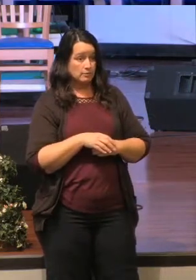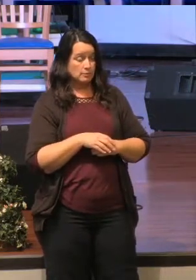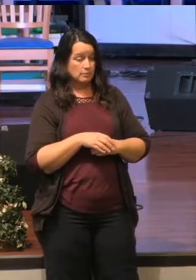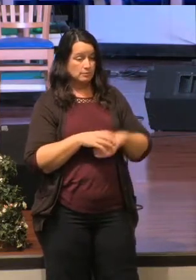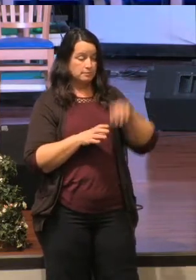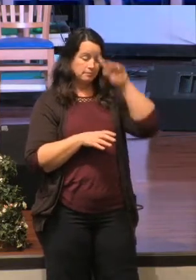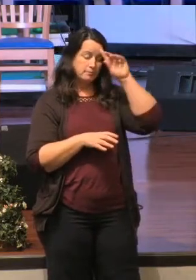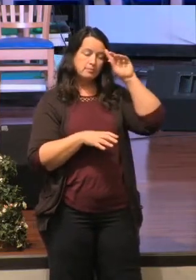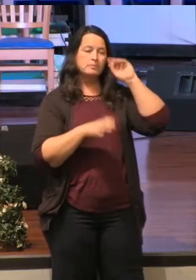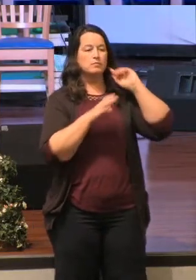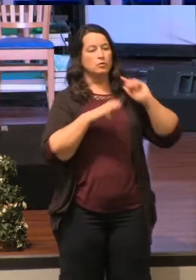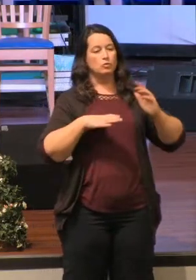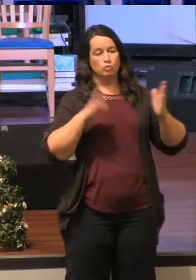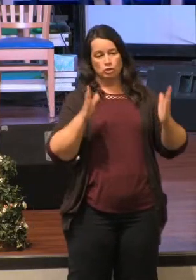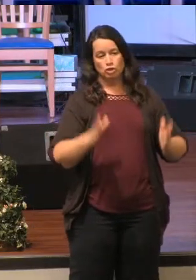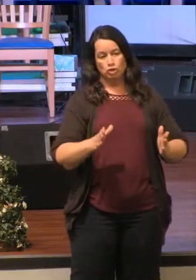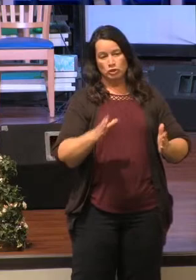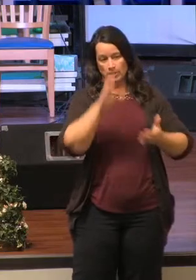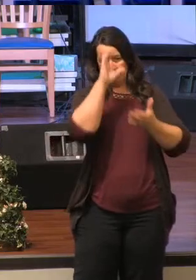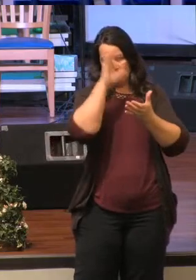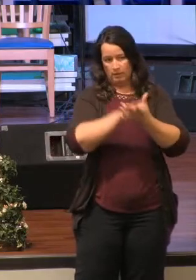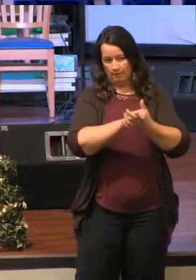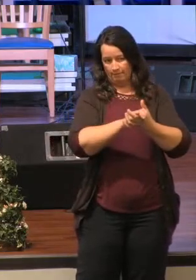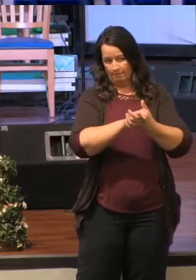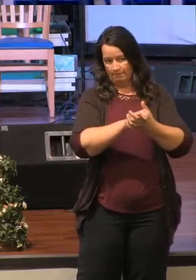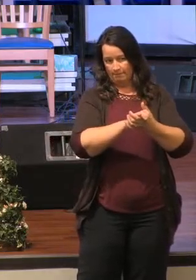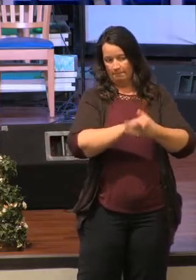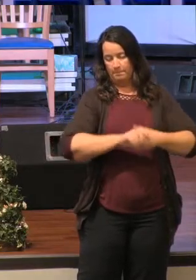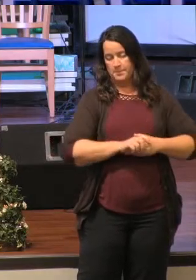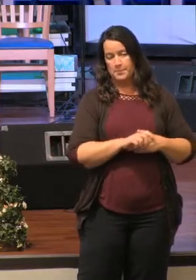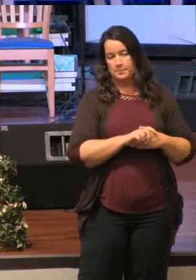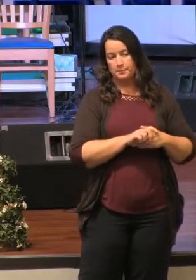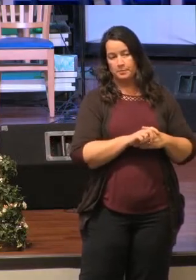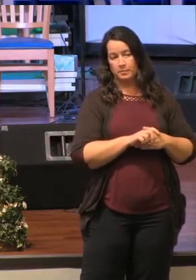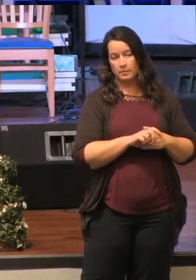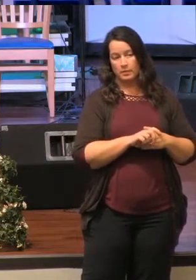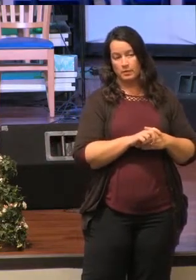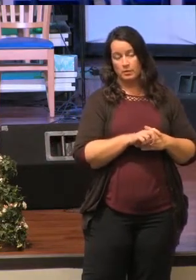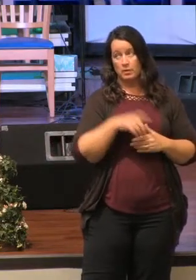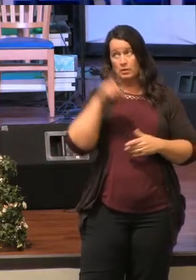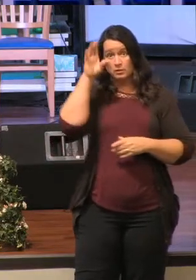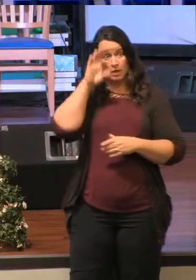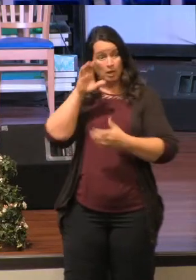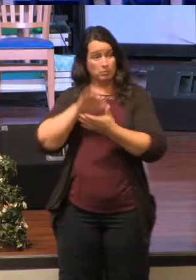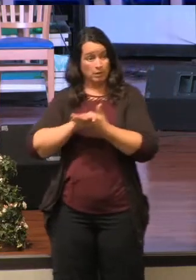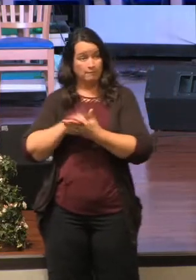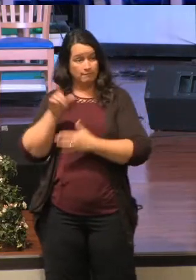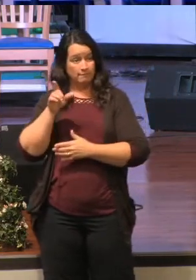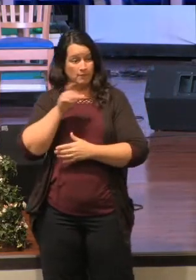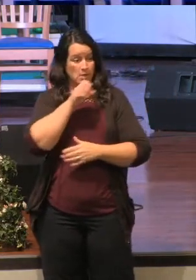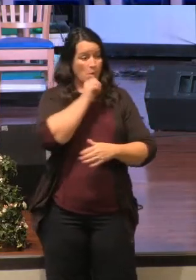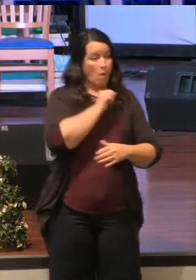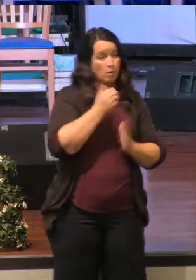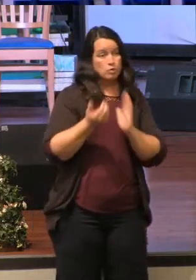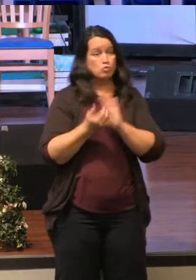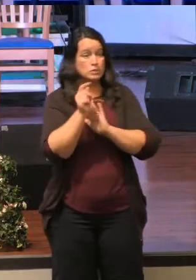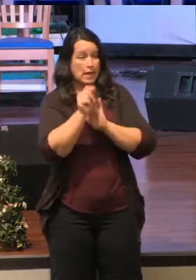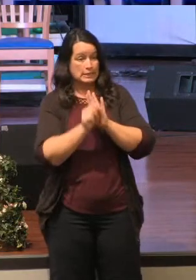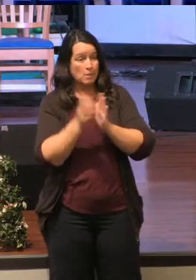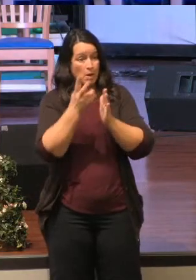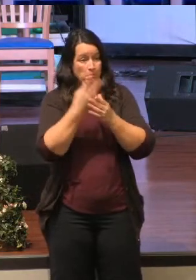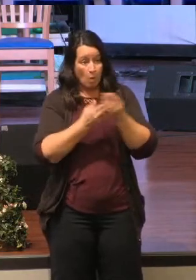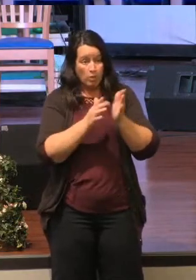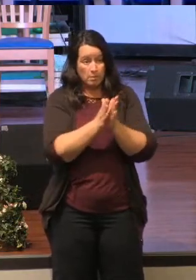the Christian, the doctrine of God is that from the Old Testament and the New is that, you